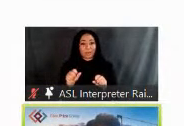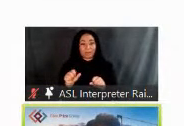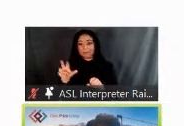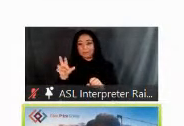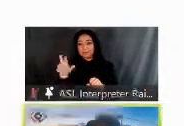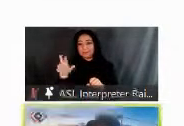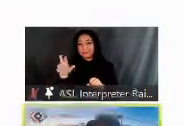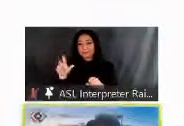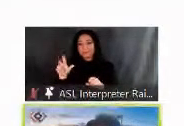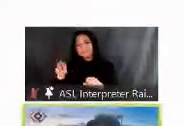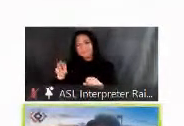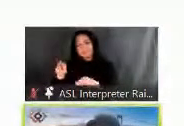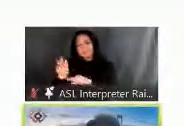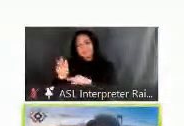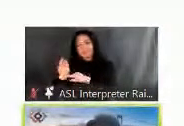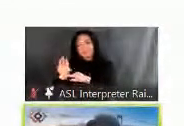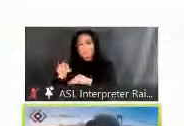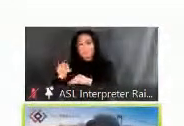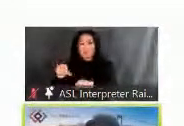enter the URL